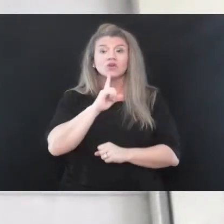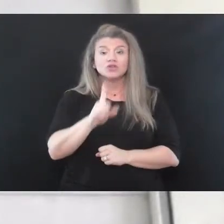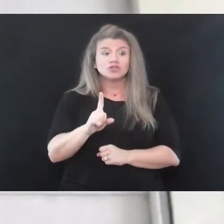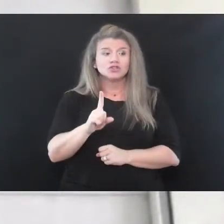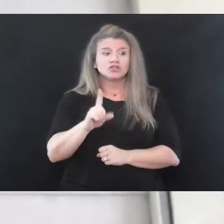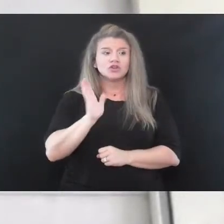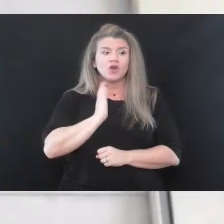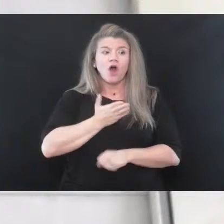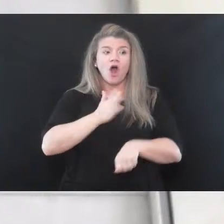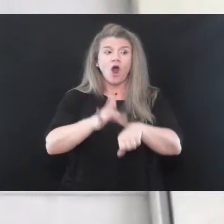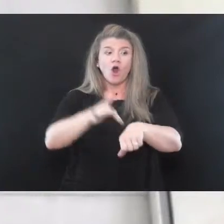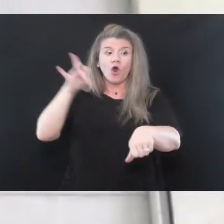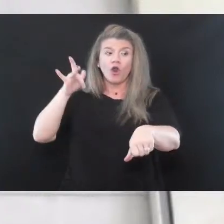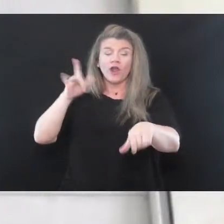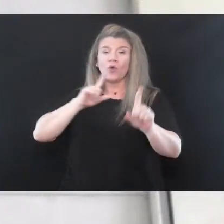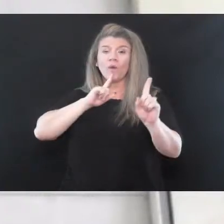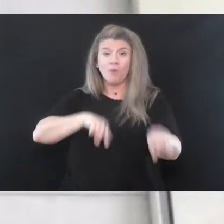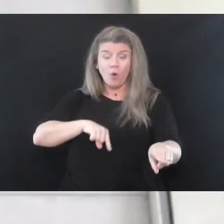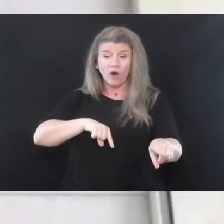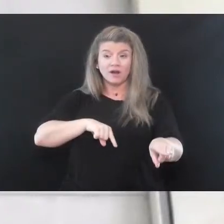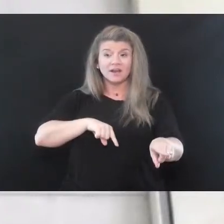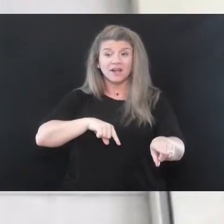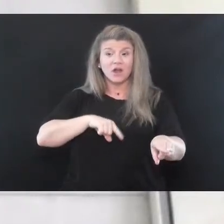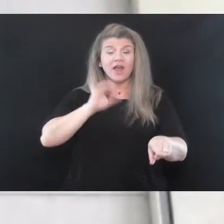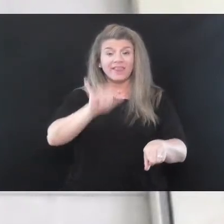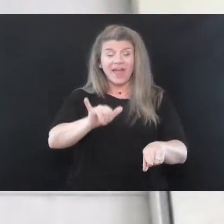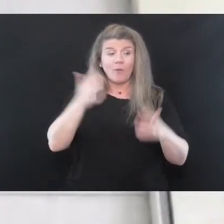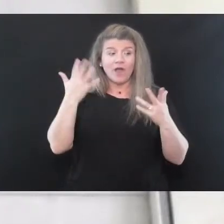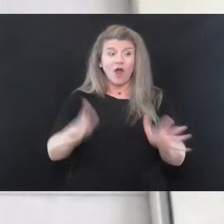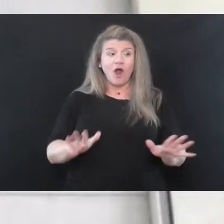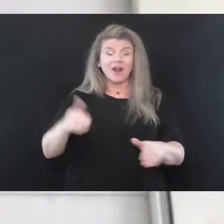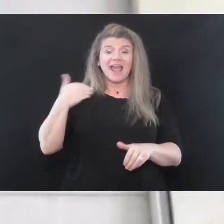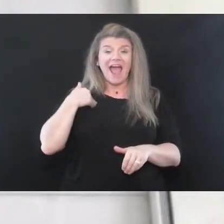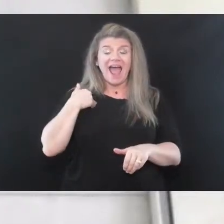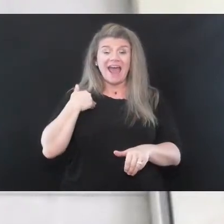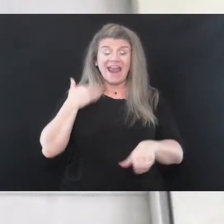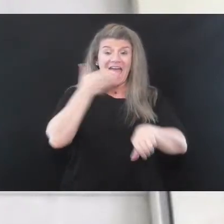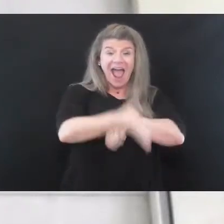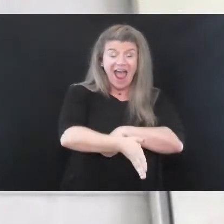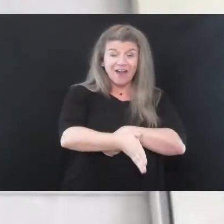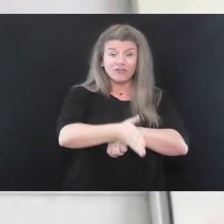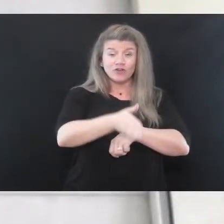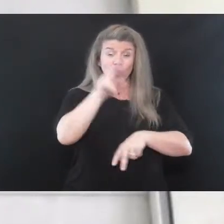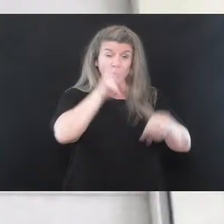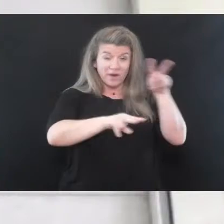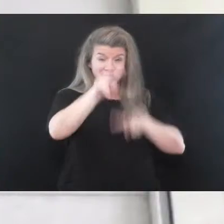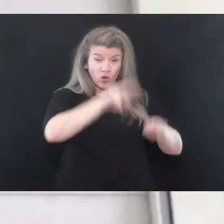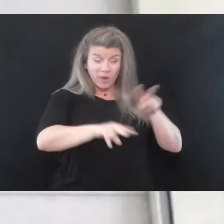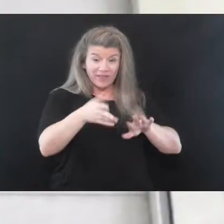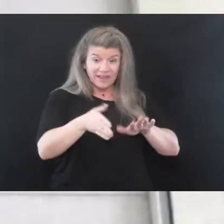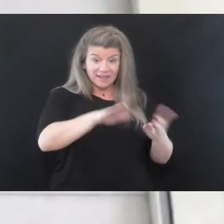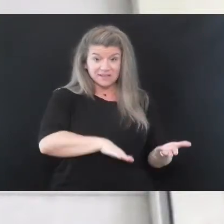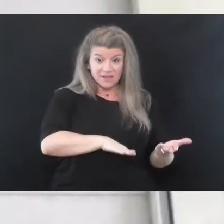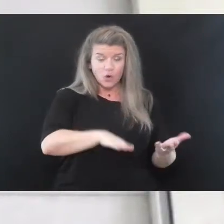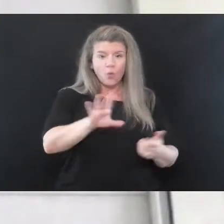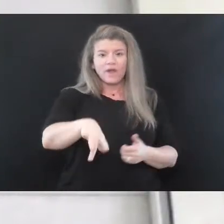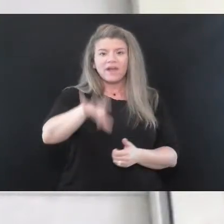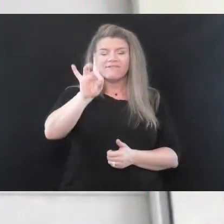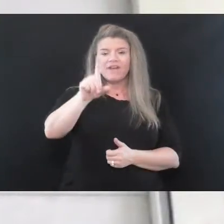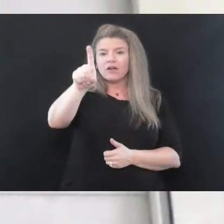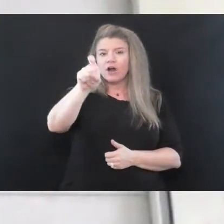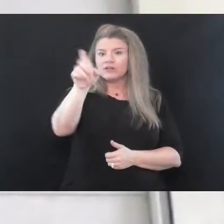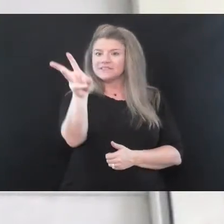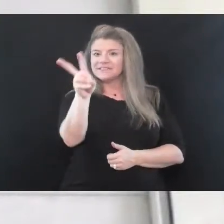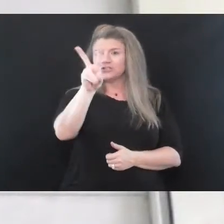early reporting is early reportings that we have. After reviewing the death certificates, they did find that